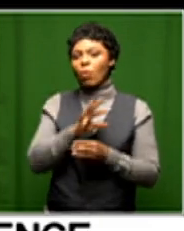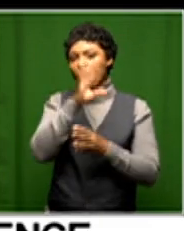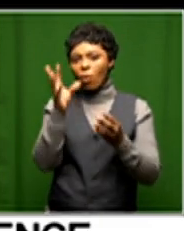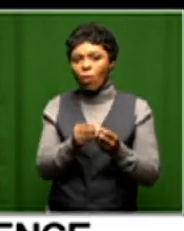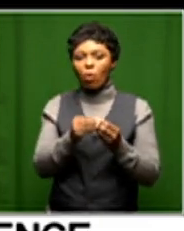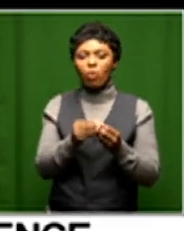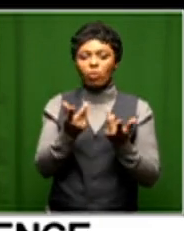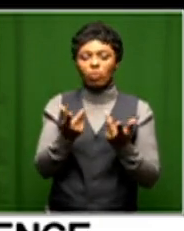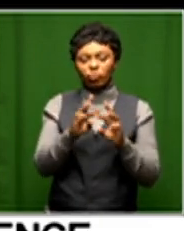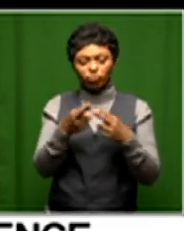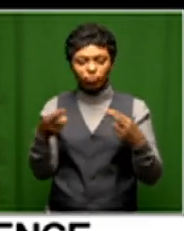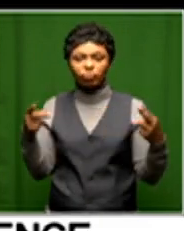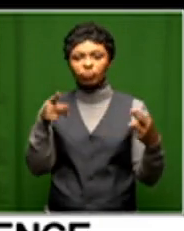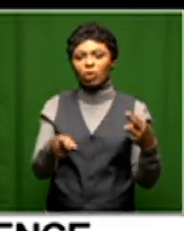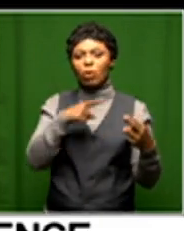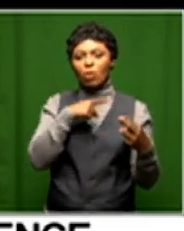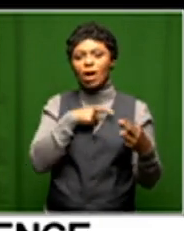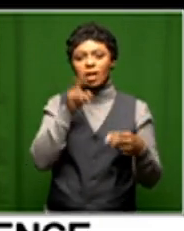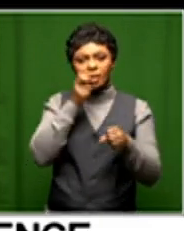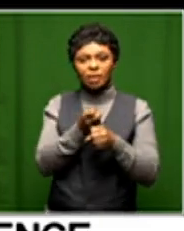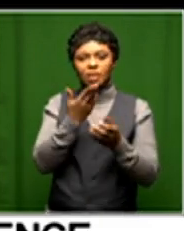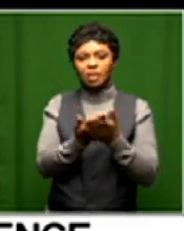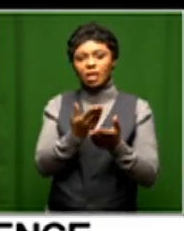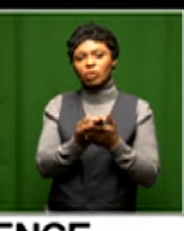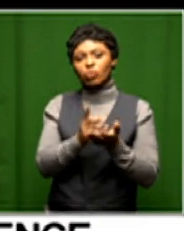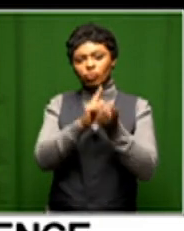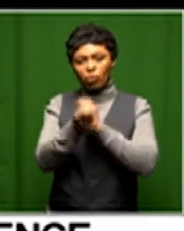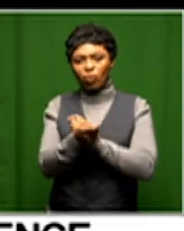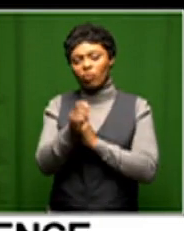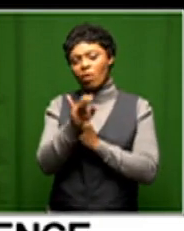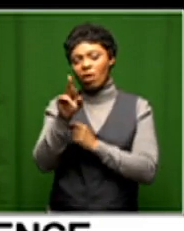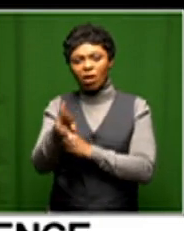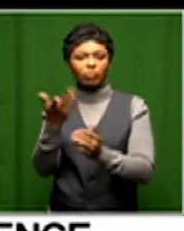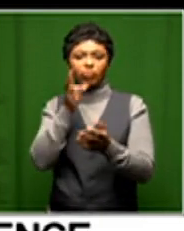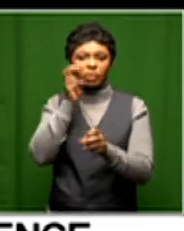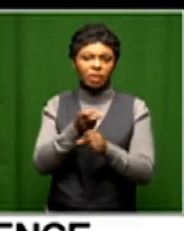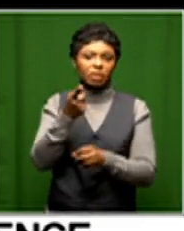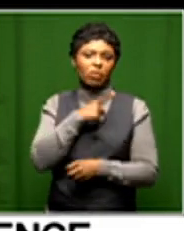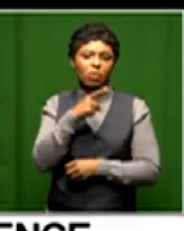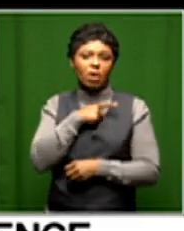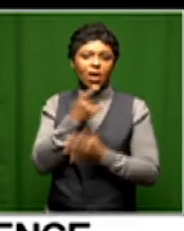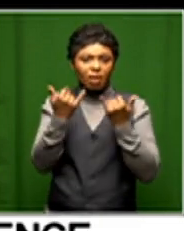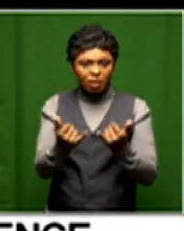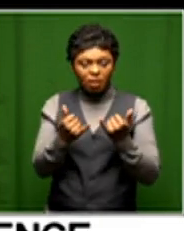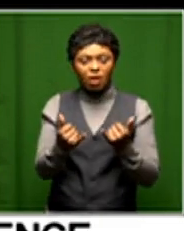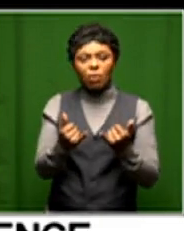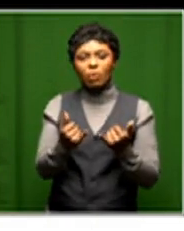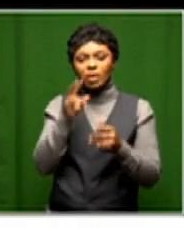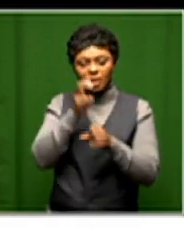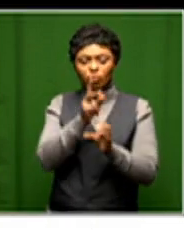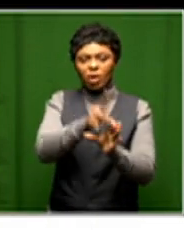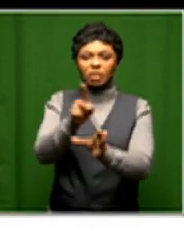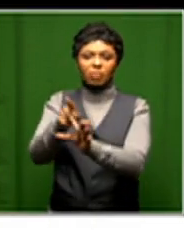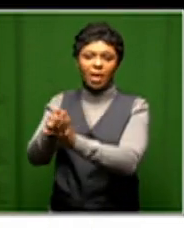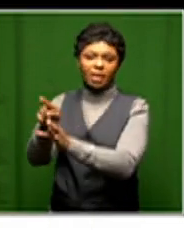industrial revolution in order to solve these challenges. We must develop enough about the importance of space so that they participate